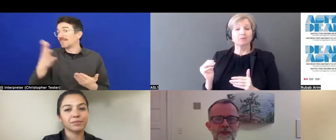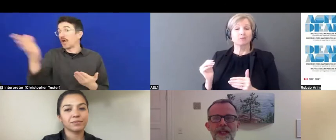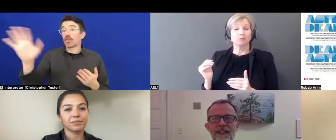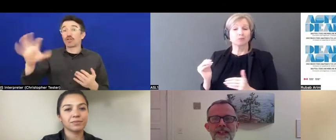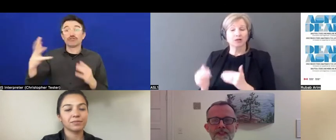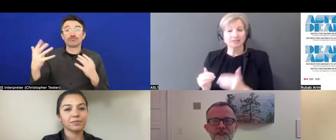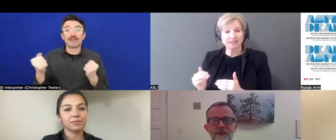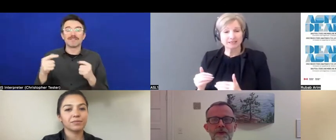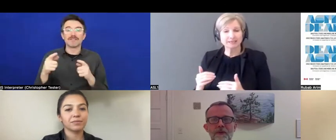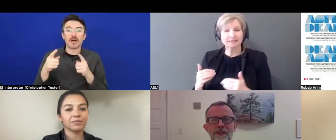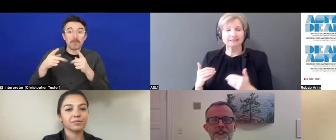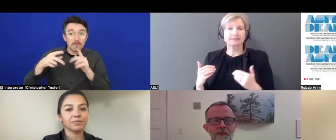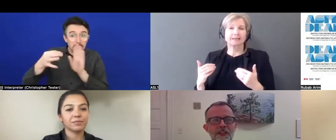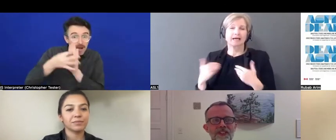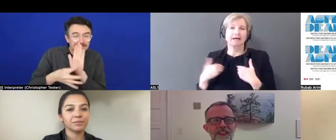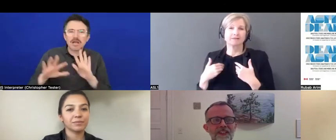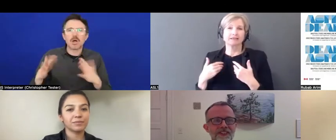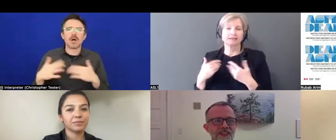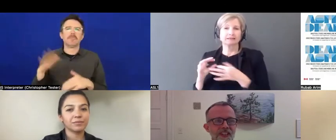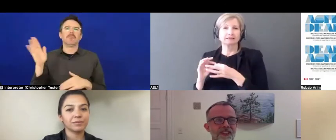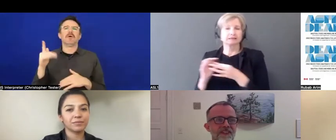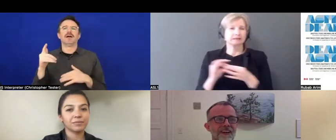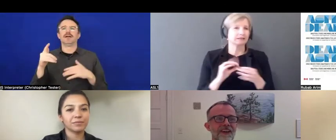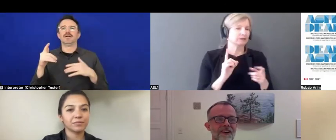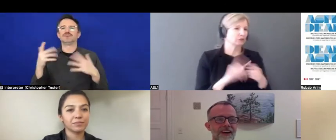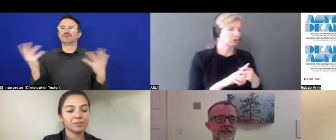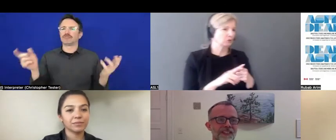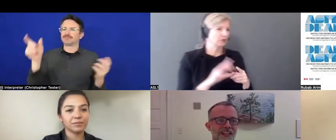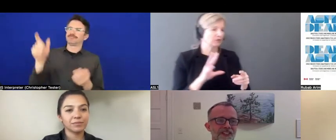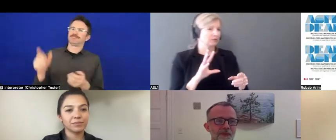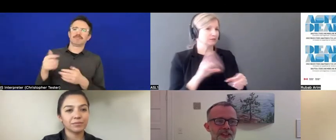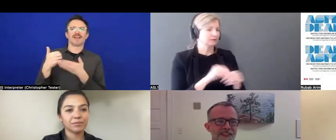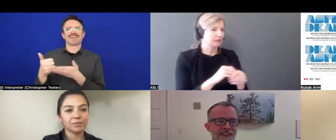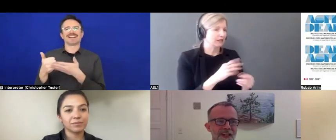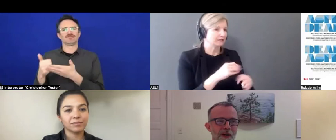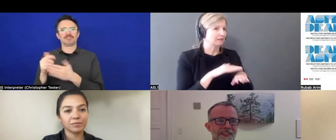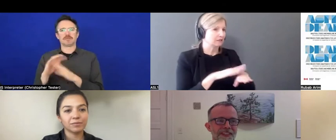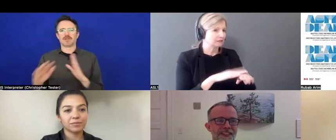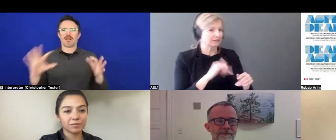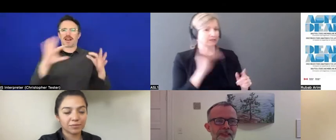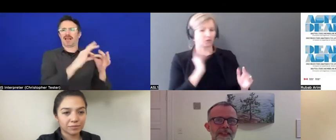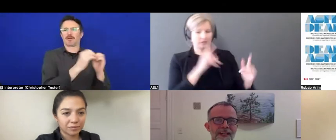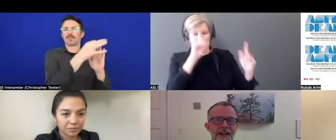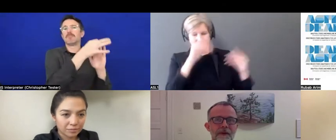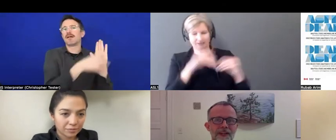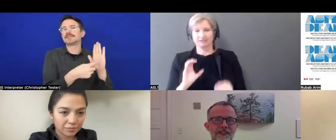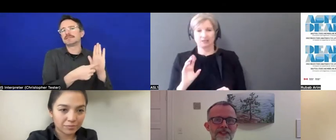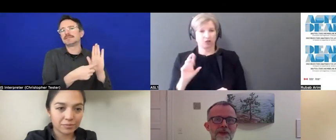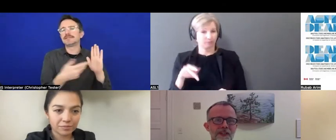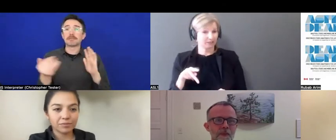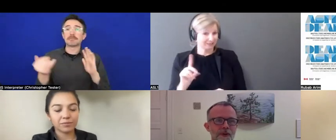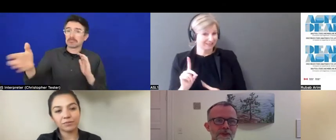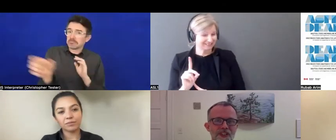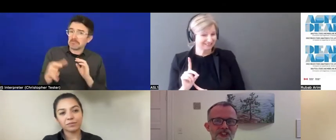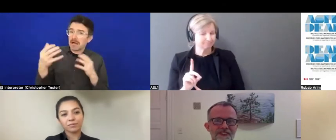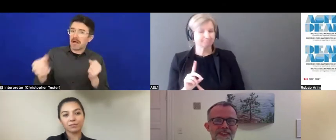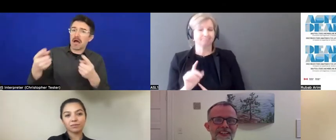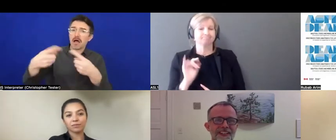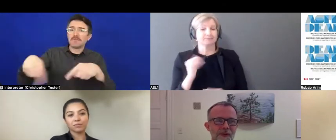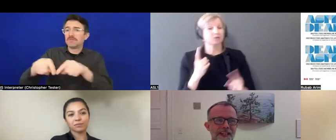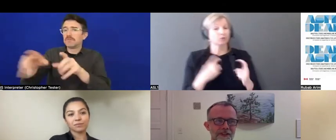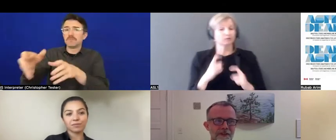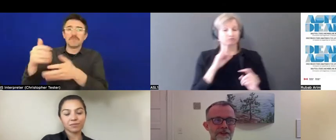aspects related to participation and consultation are expectations within the CRPD. And so it's an important